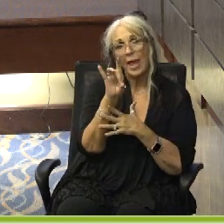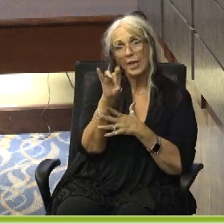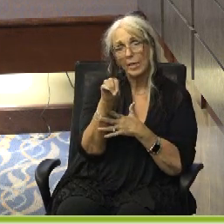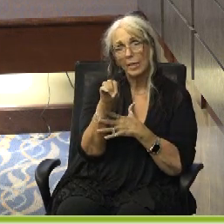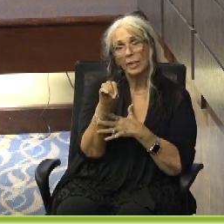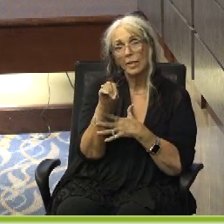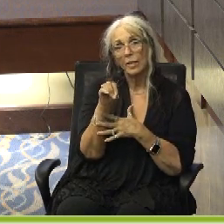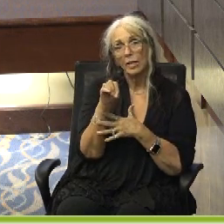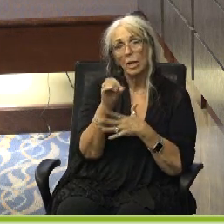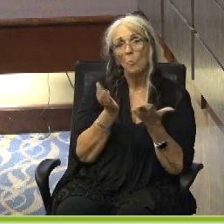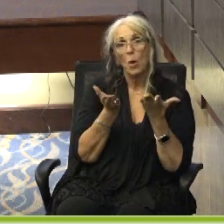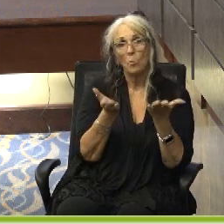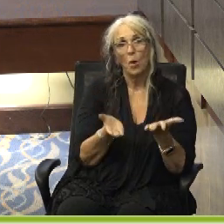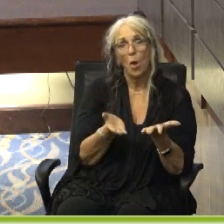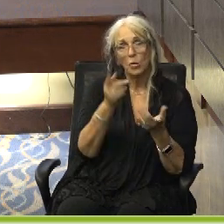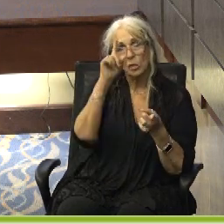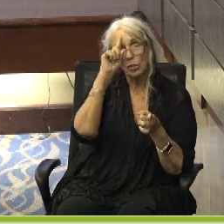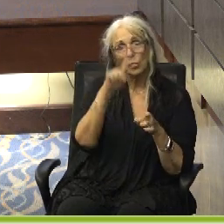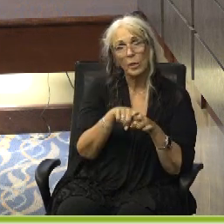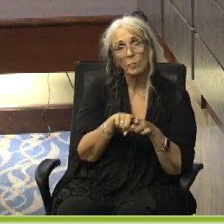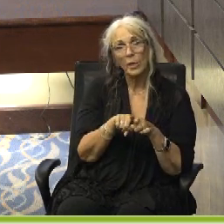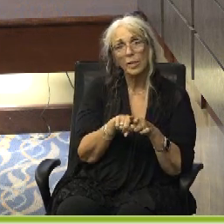proposed agreement here is a